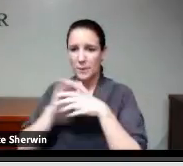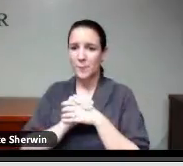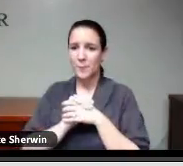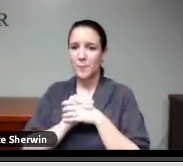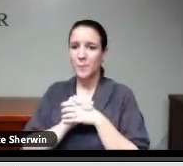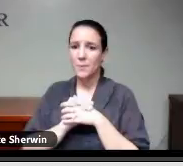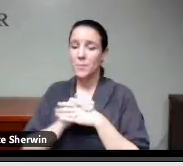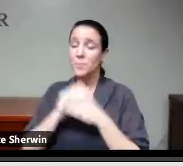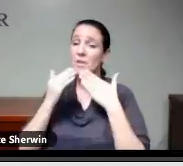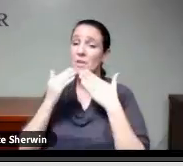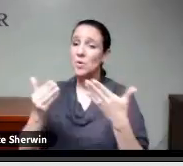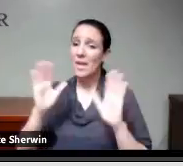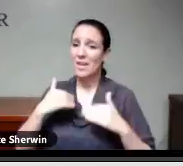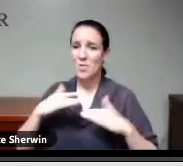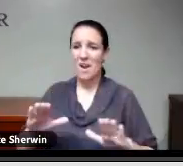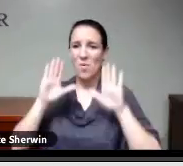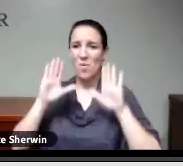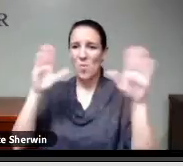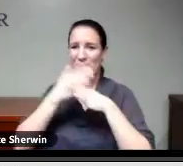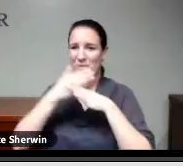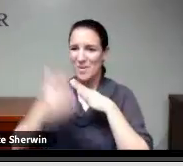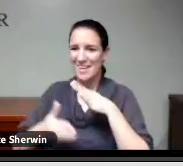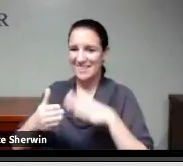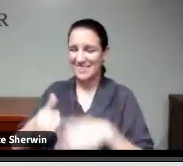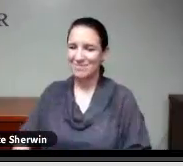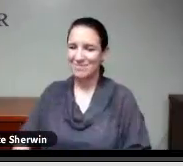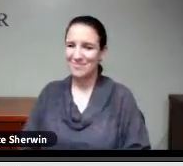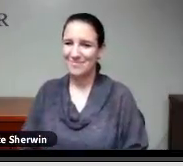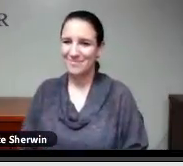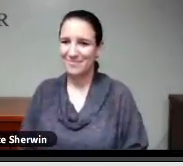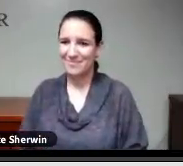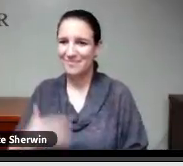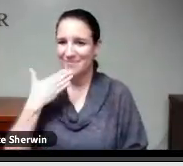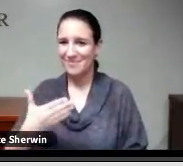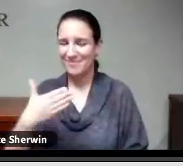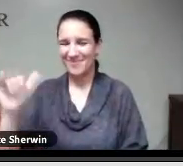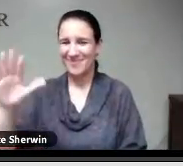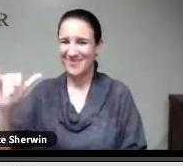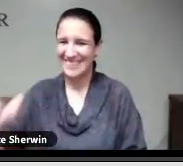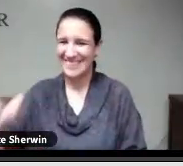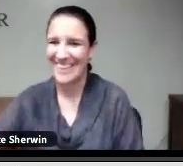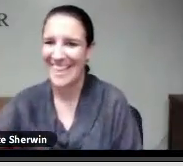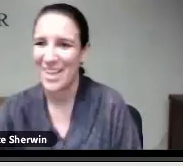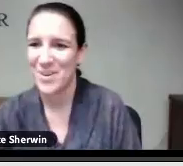thank you and have a wonderful weekend. And thank you, Jeanette, for a wonderful job as always.